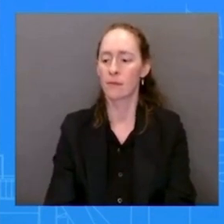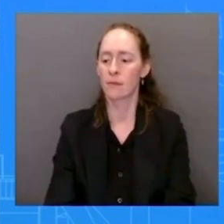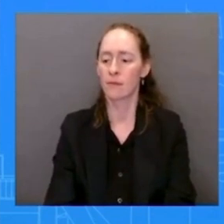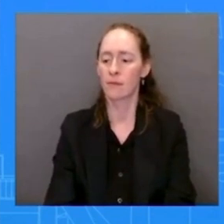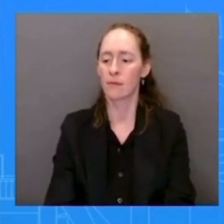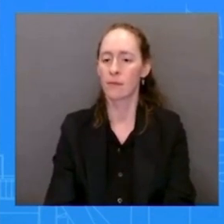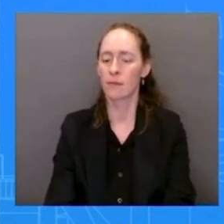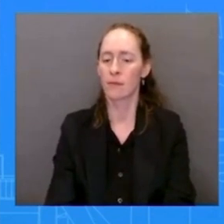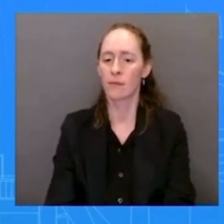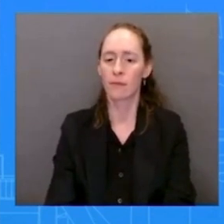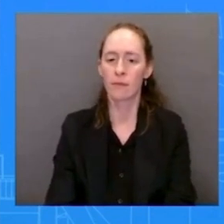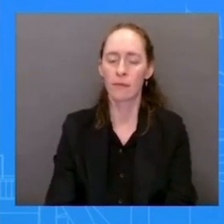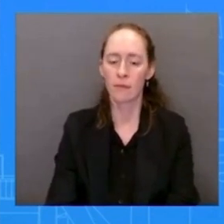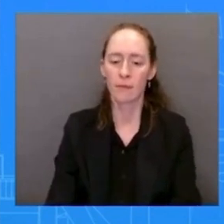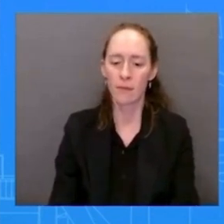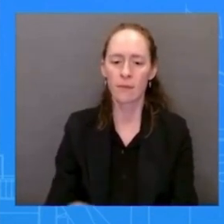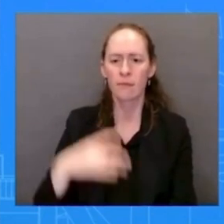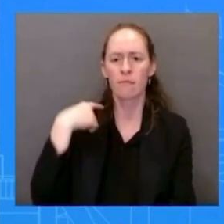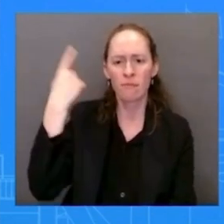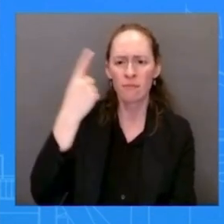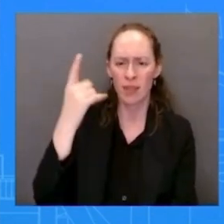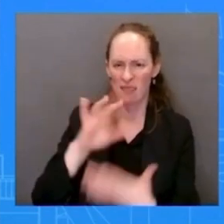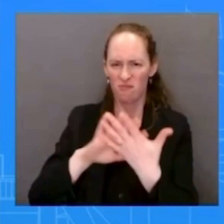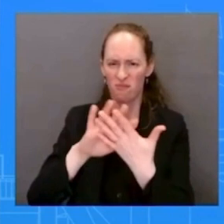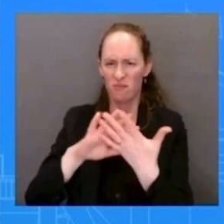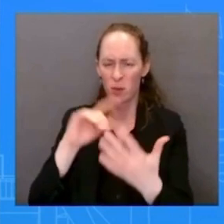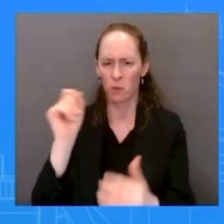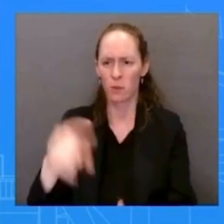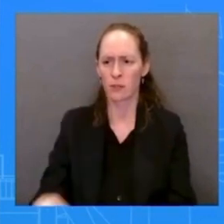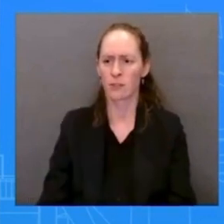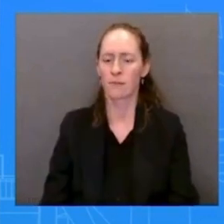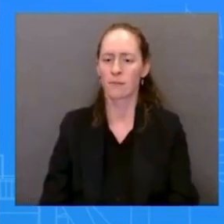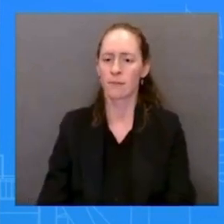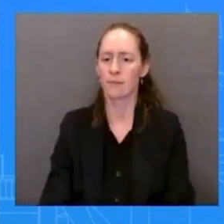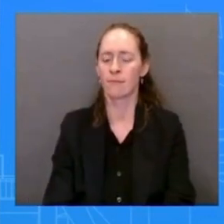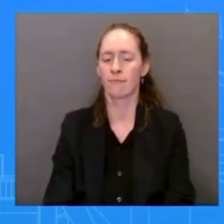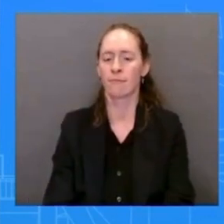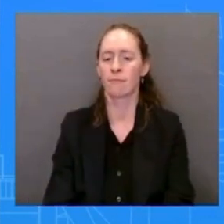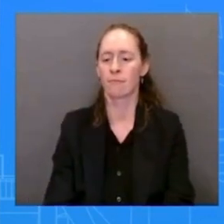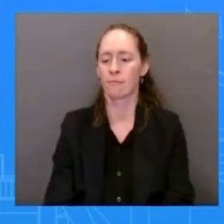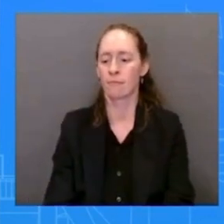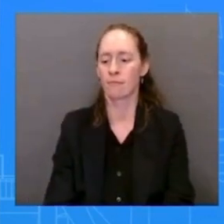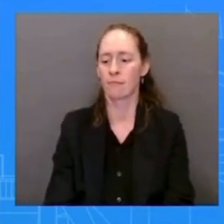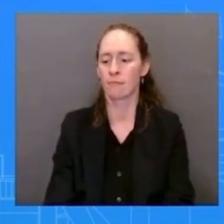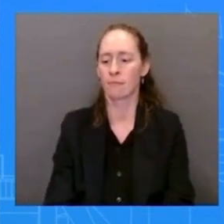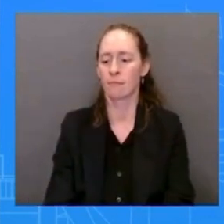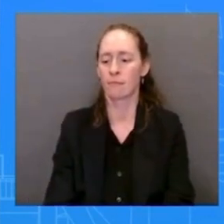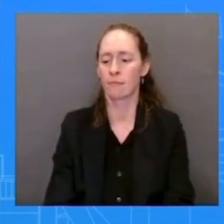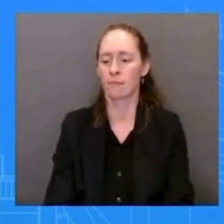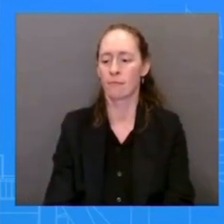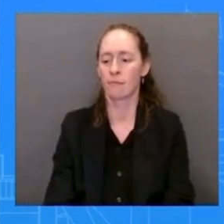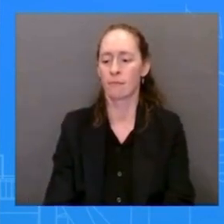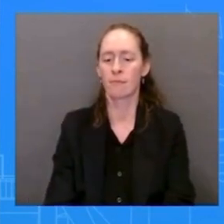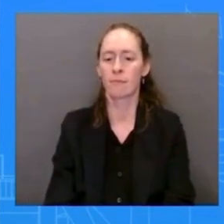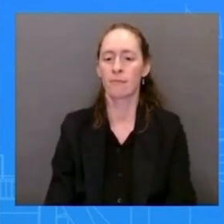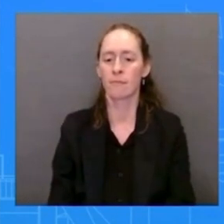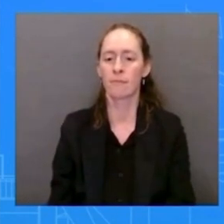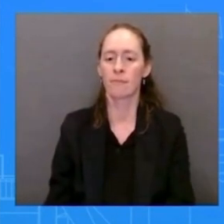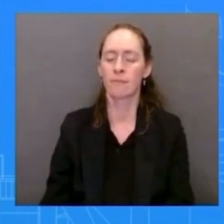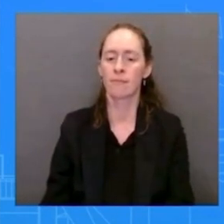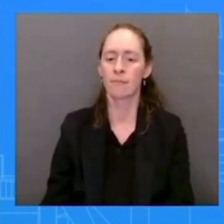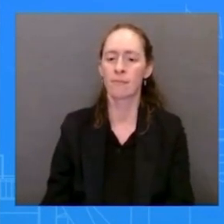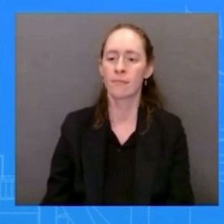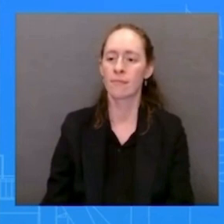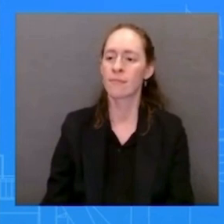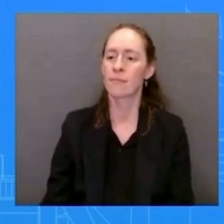Is there a problem with overclassification of documents? Well, I think, it's always a balance, and you're always trying to meet that balance about